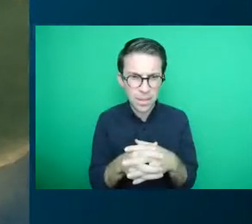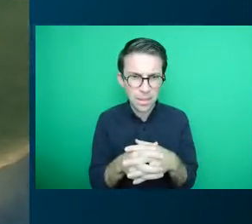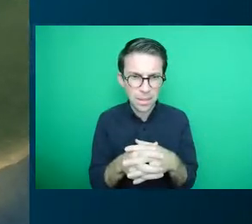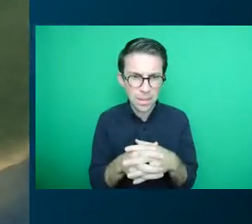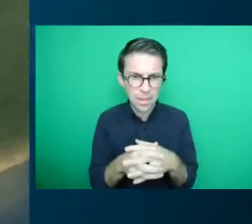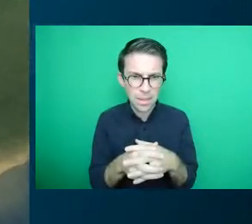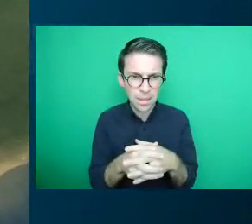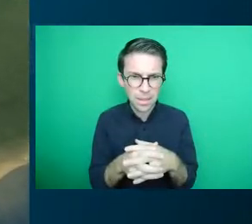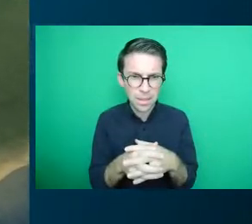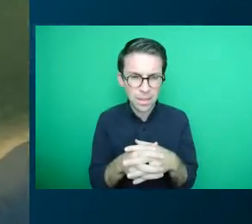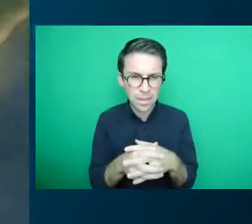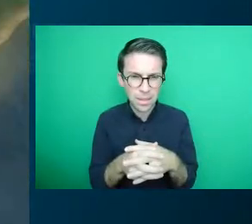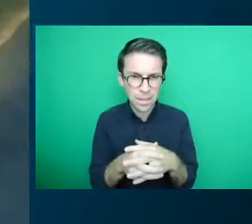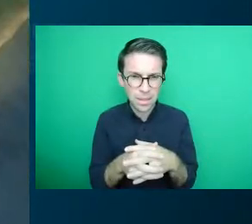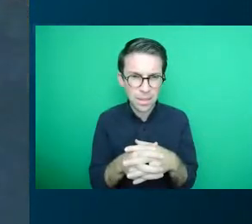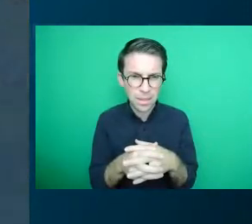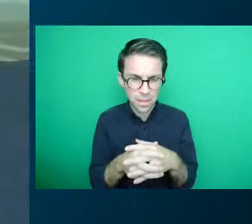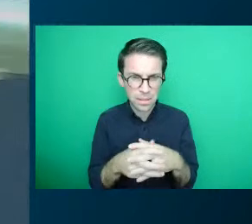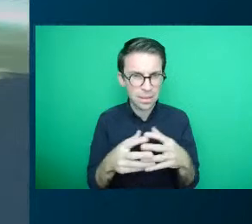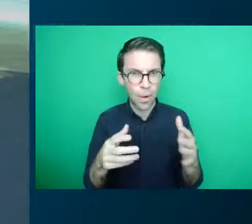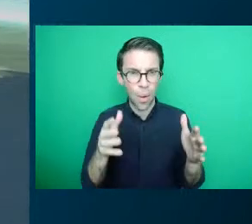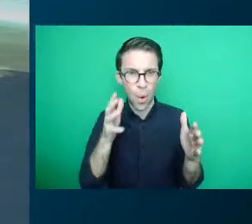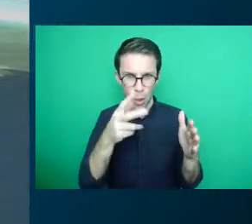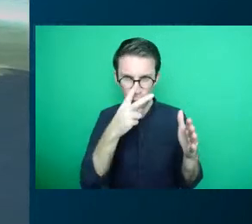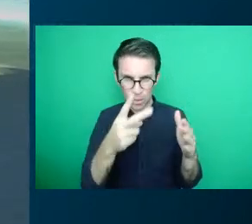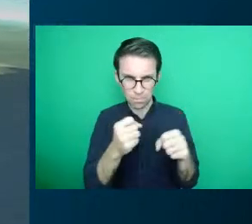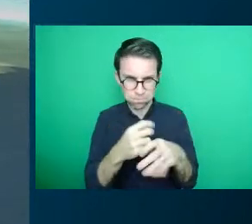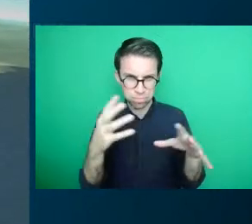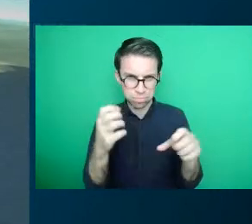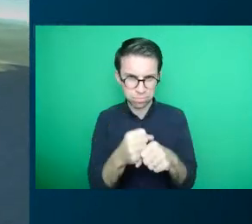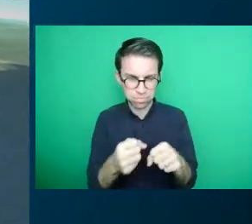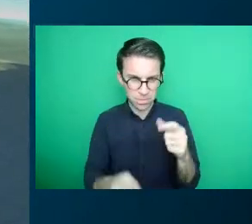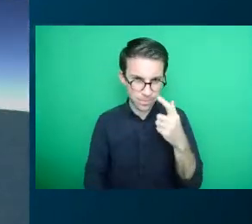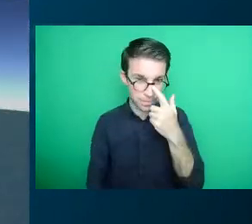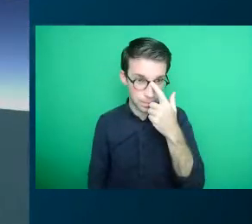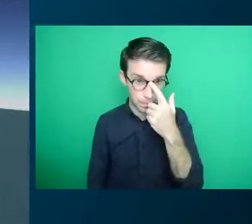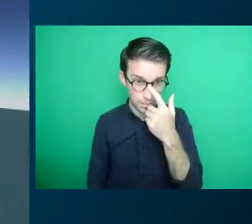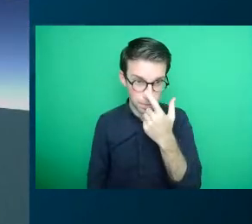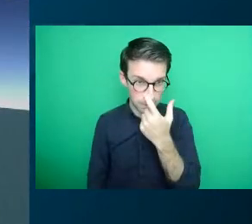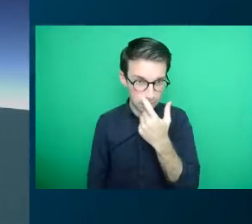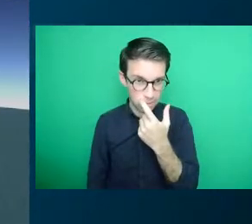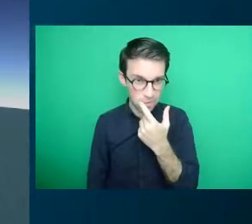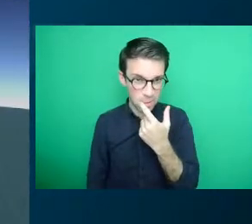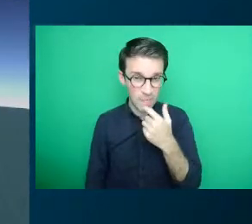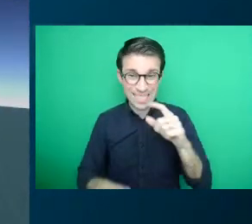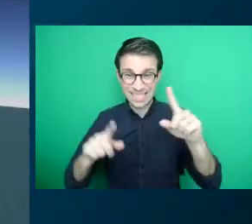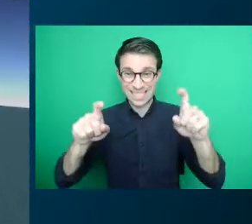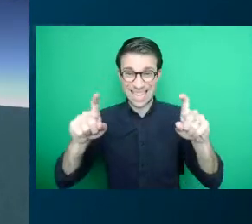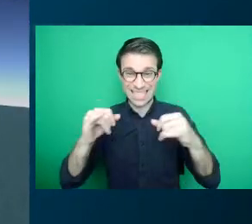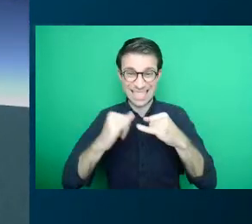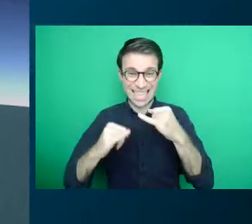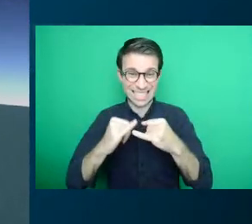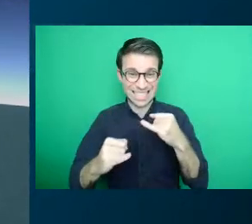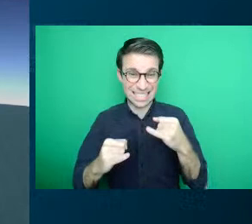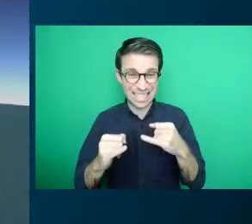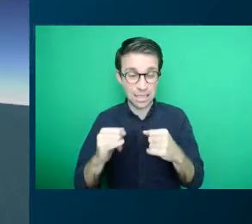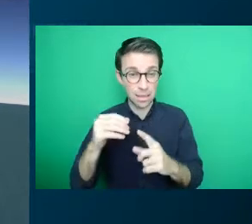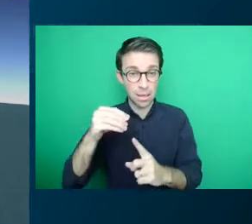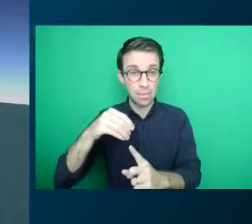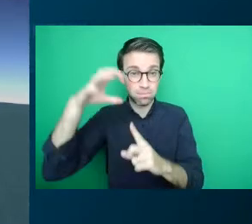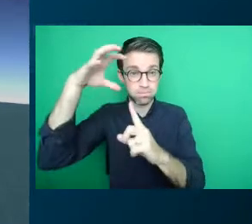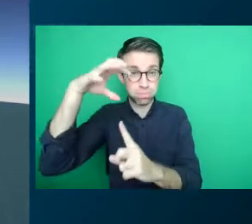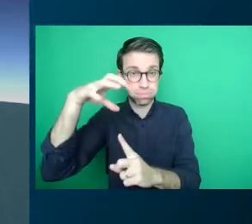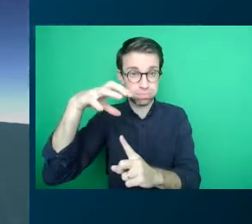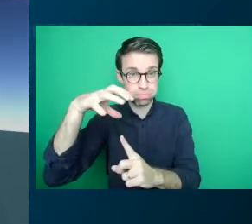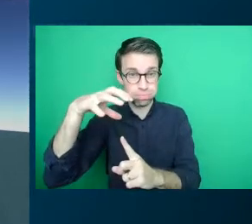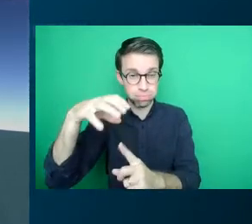At some point, there's just going to be an explosion below us and surprise us. But let's test the last thing here. Will the parachute pop? The